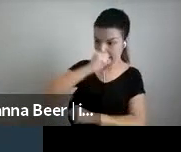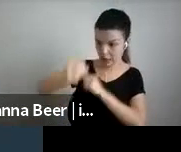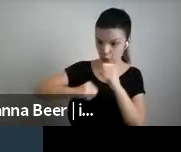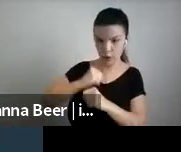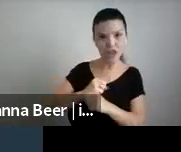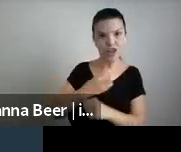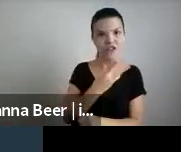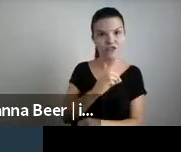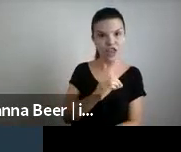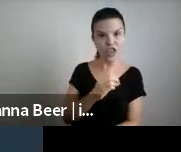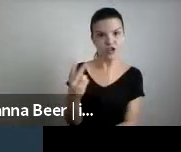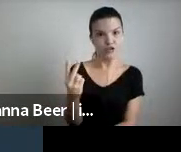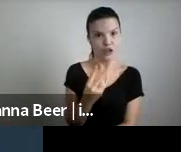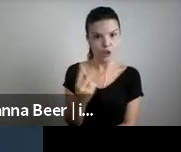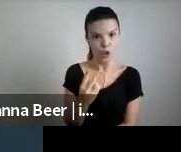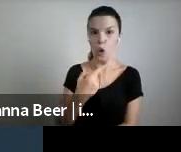the